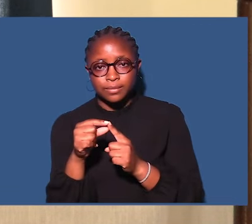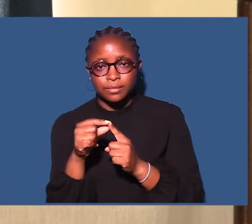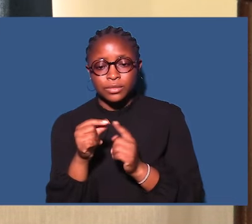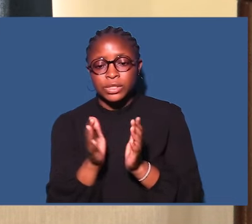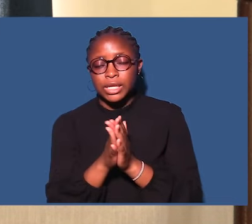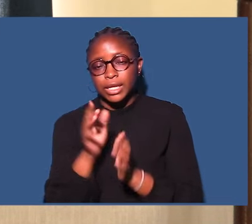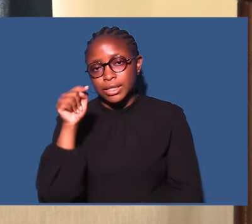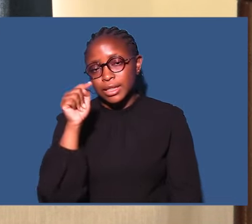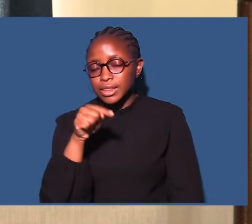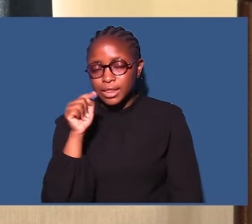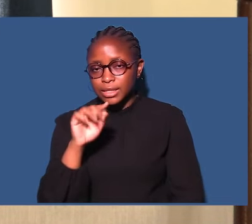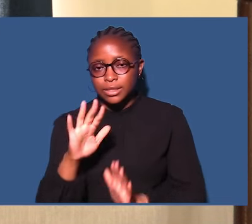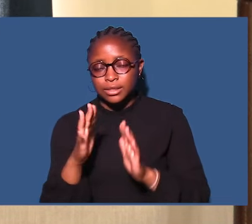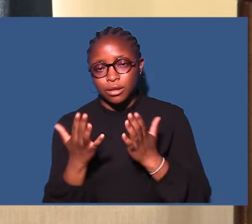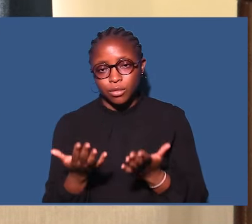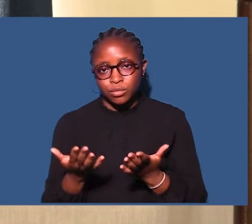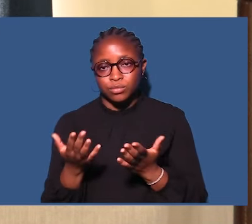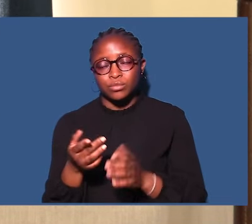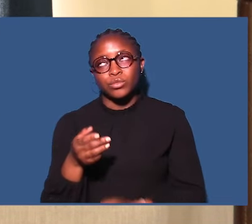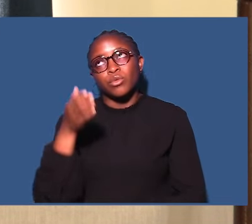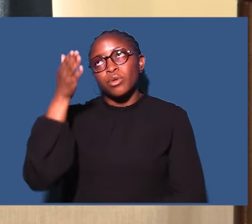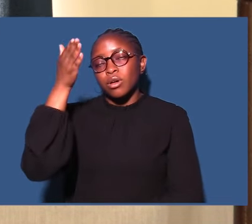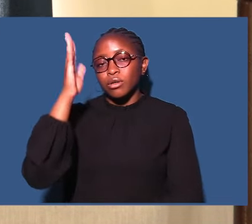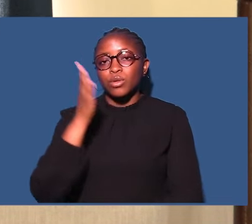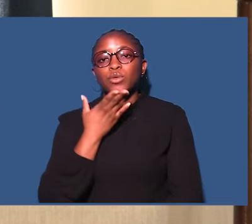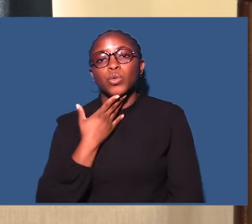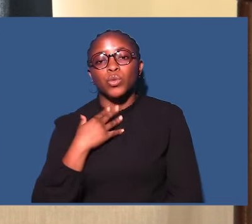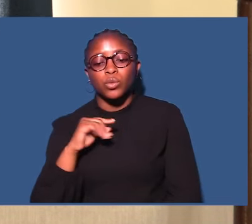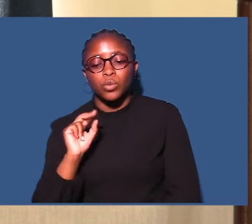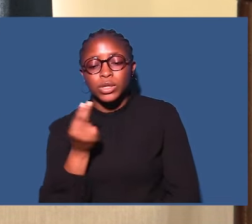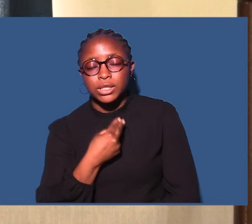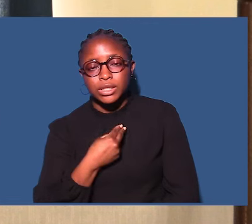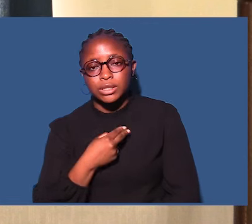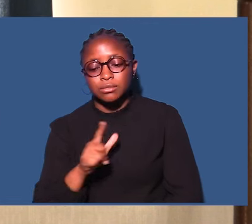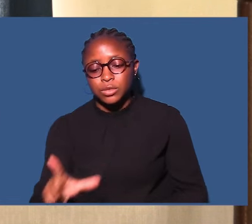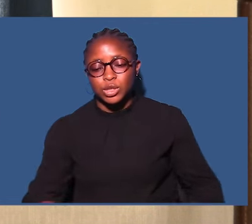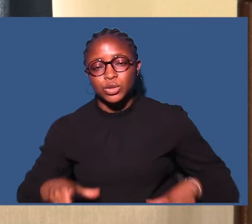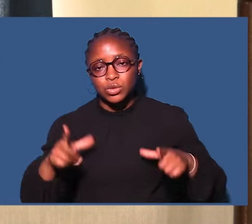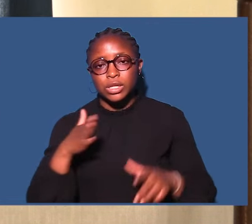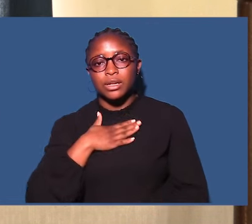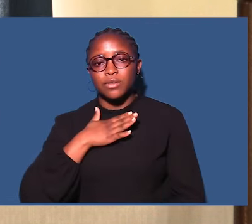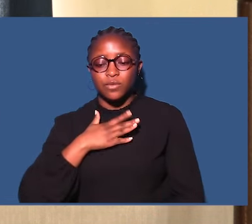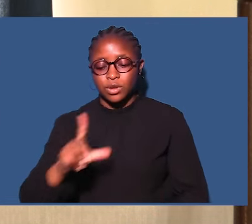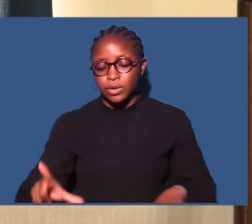And this is how He wants us to live our lives.